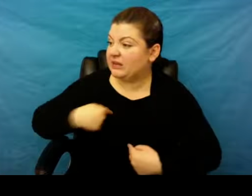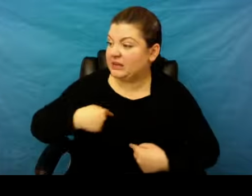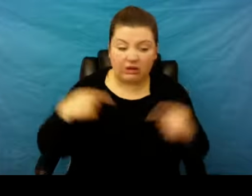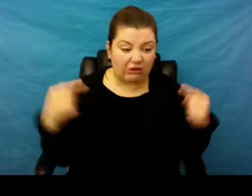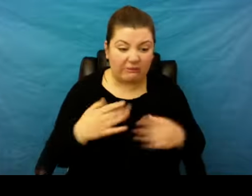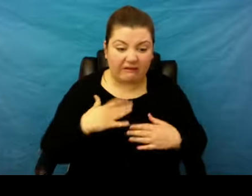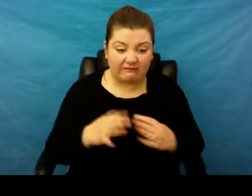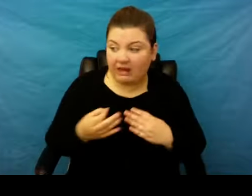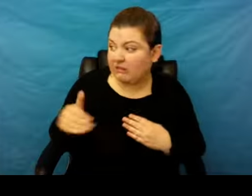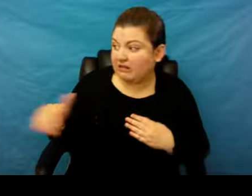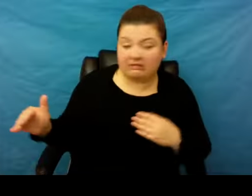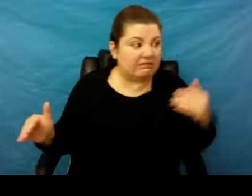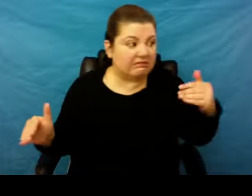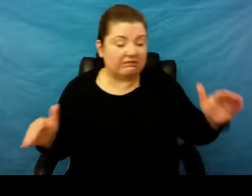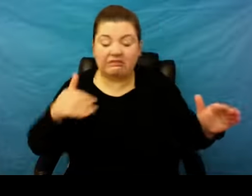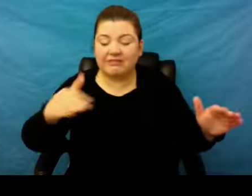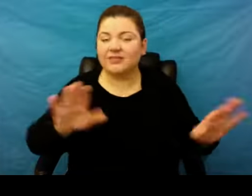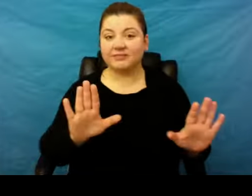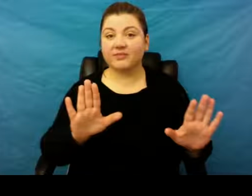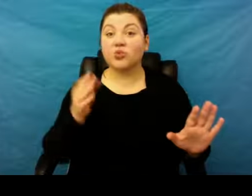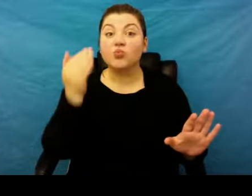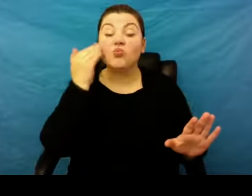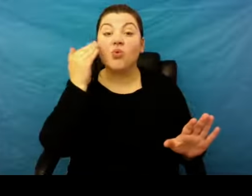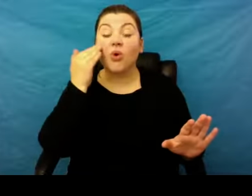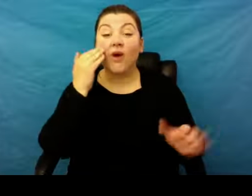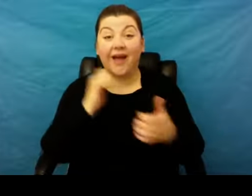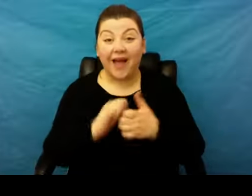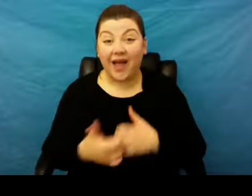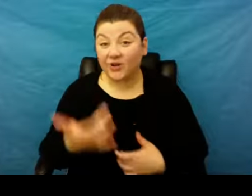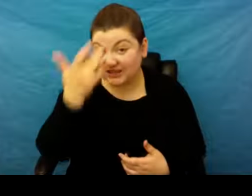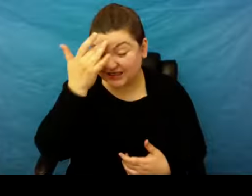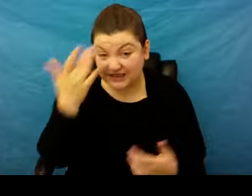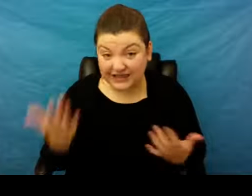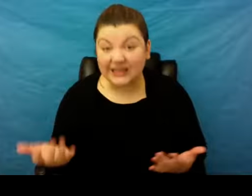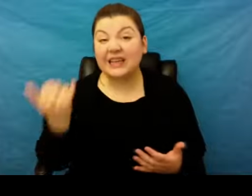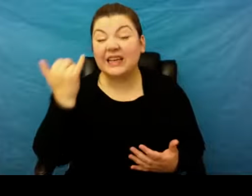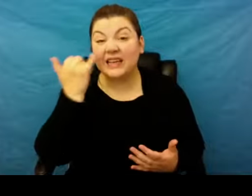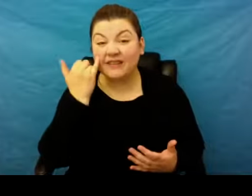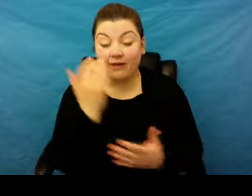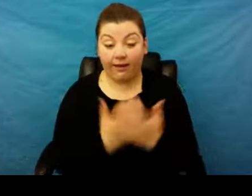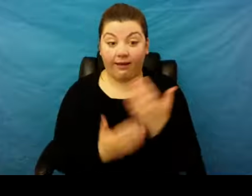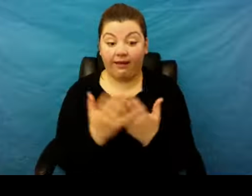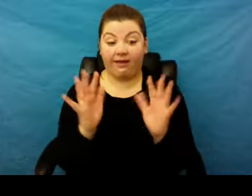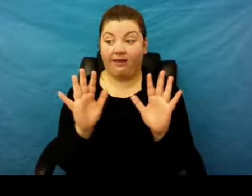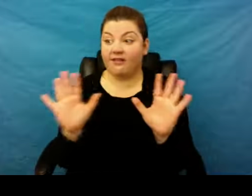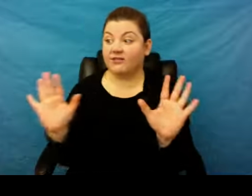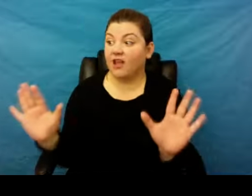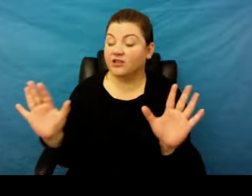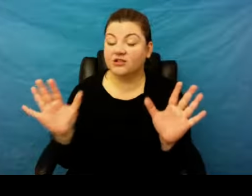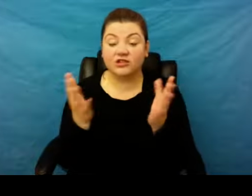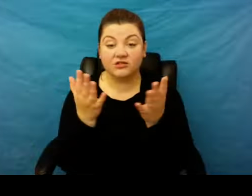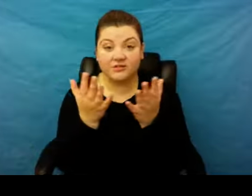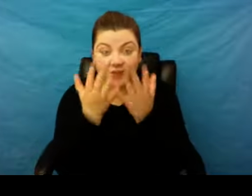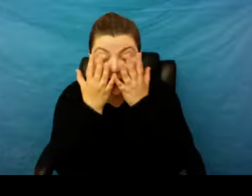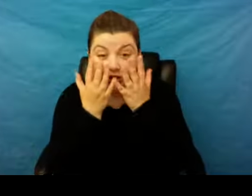your family. But when you know that the only way you're going to get this disease is if your hands are dirty, and that if you touch your